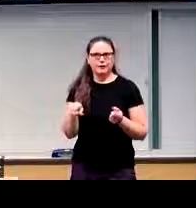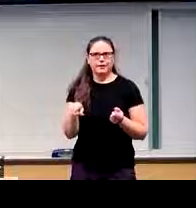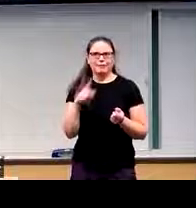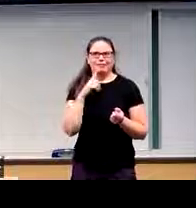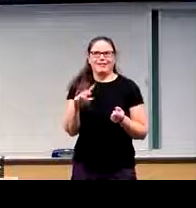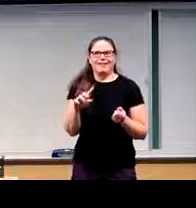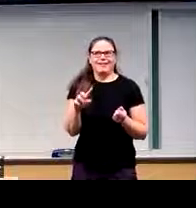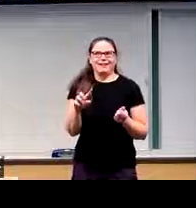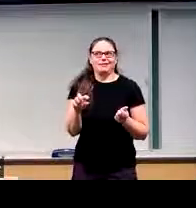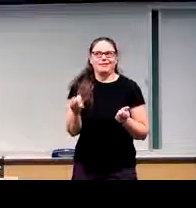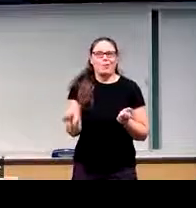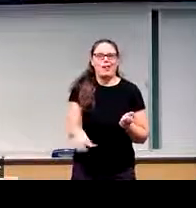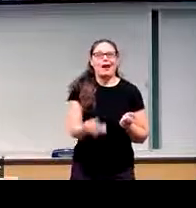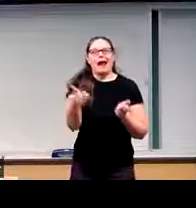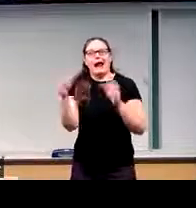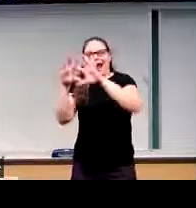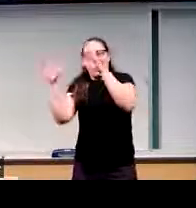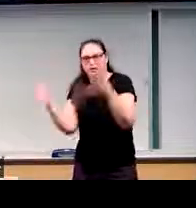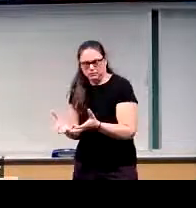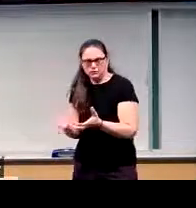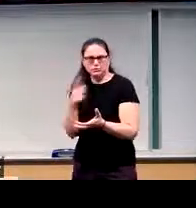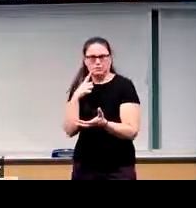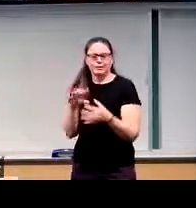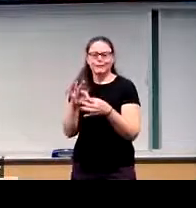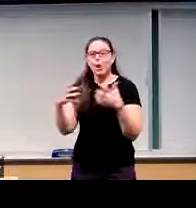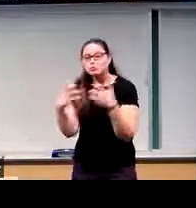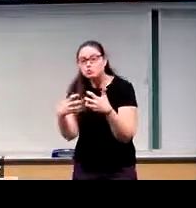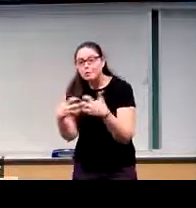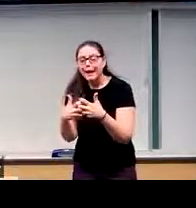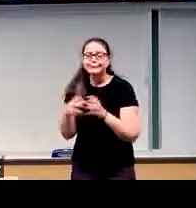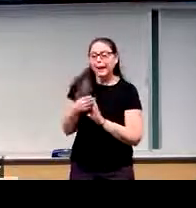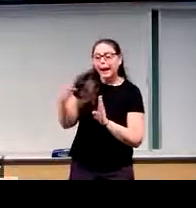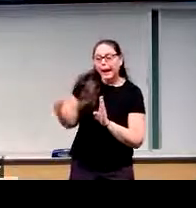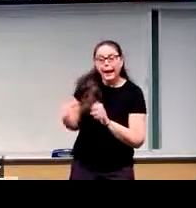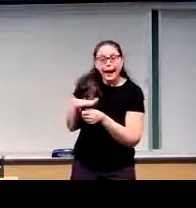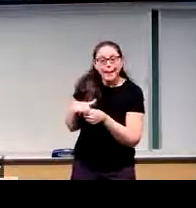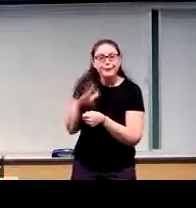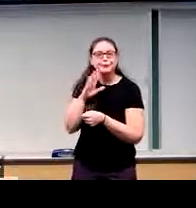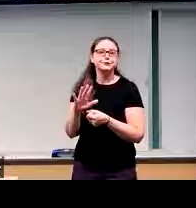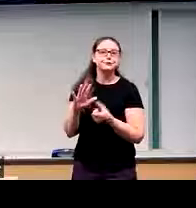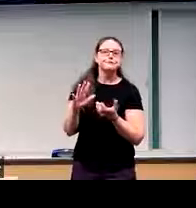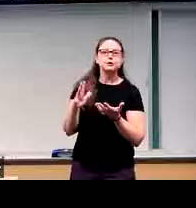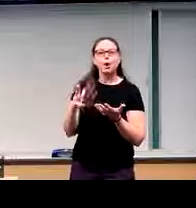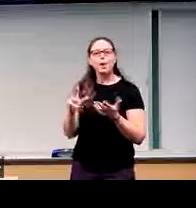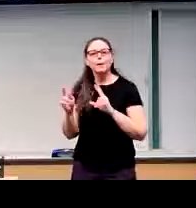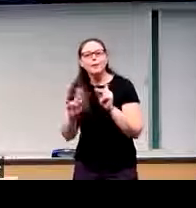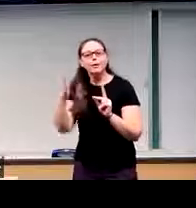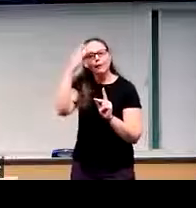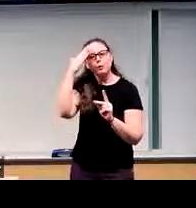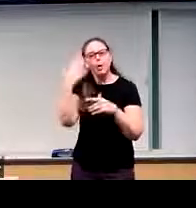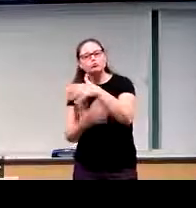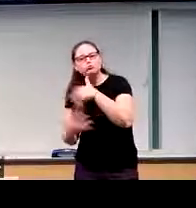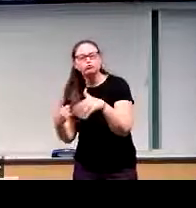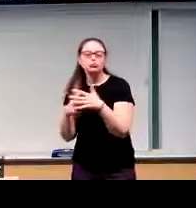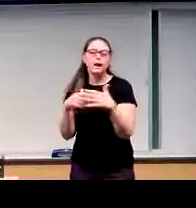that includes specifically roommates, neighbors, acquaintances, clients, and coworkers, but